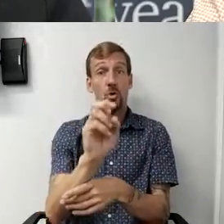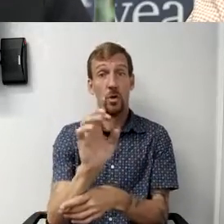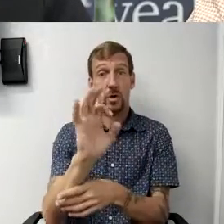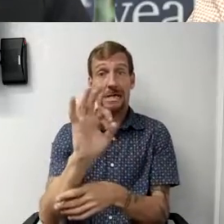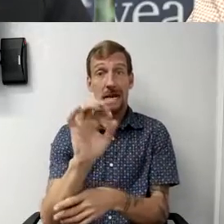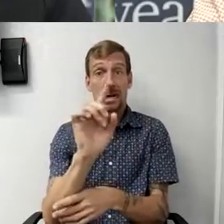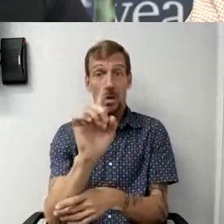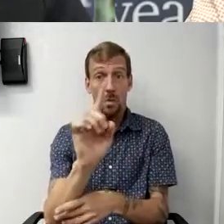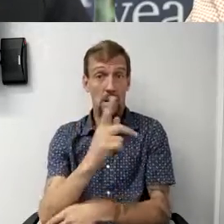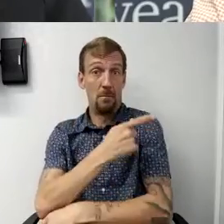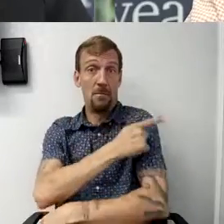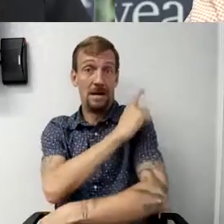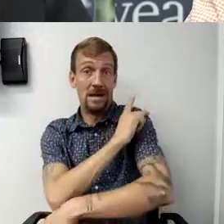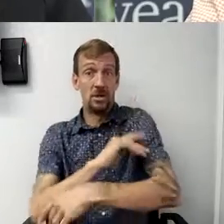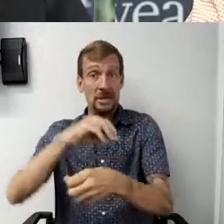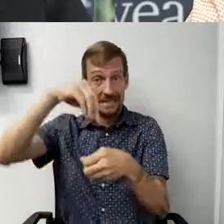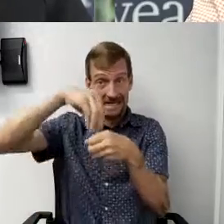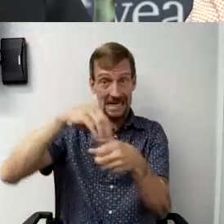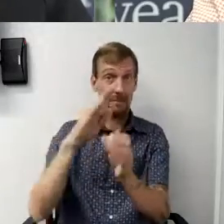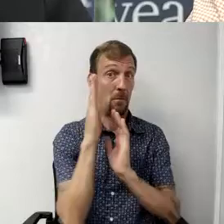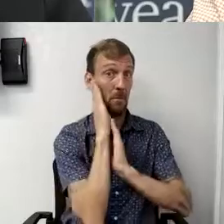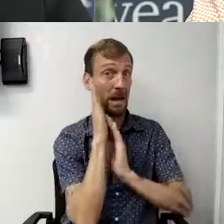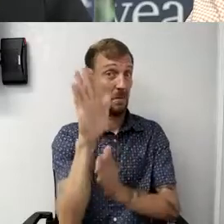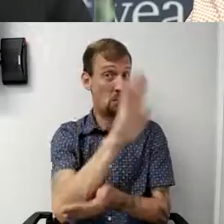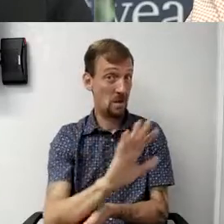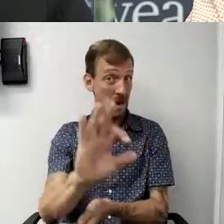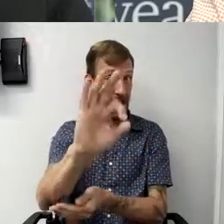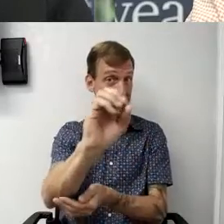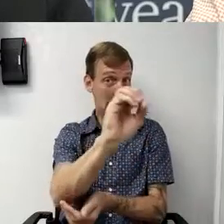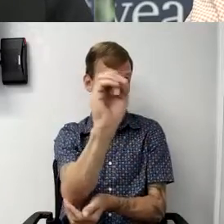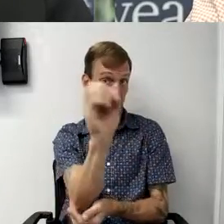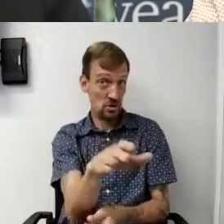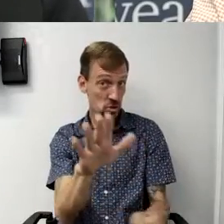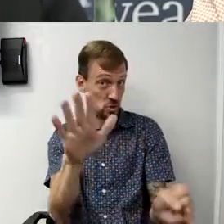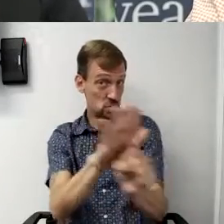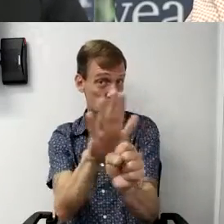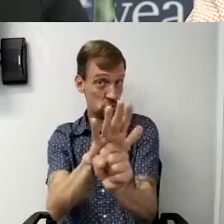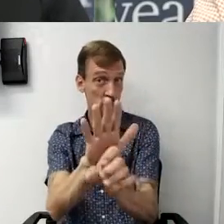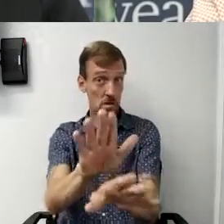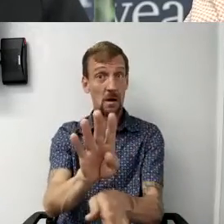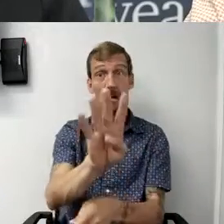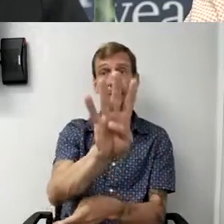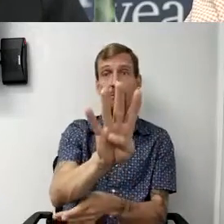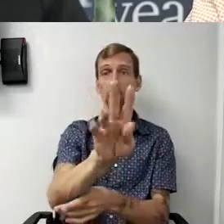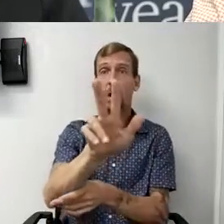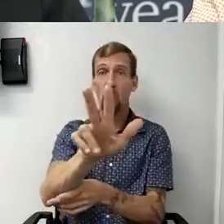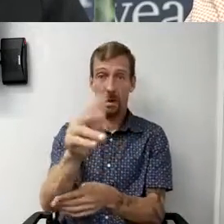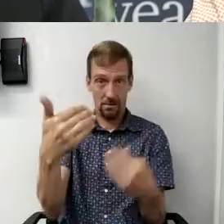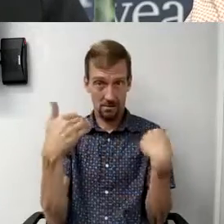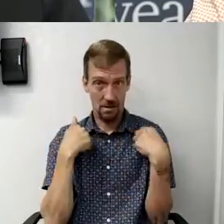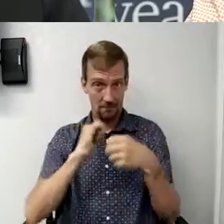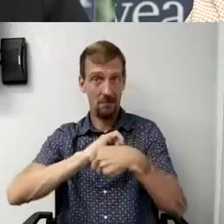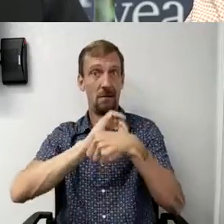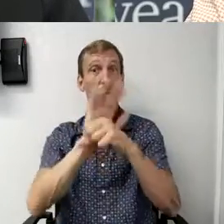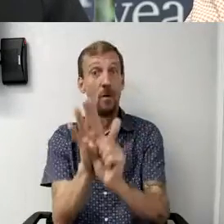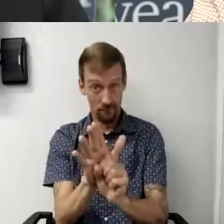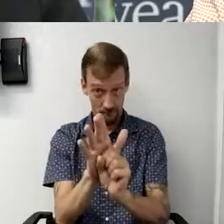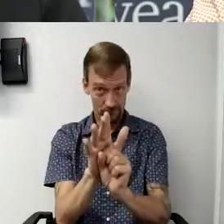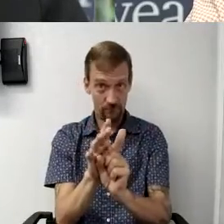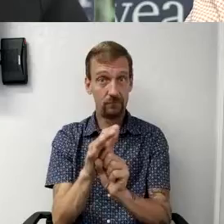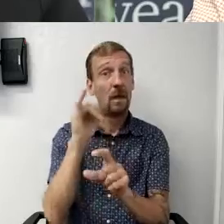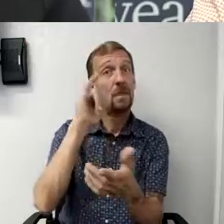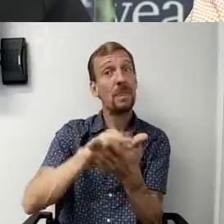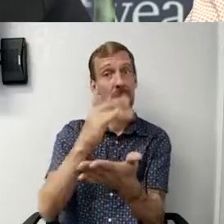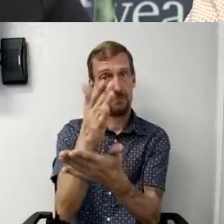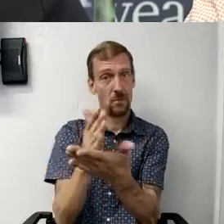291 total patients in the hospital, about 90% capacity. We have 43 patients that have a COVID diagnosis as part of